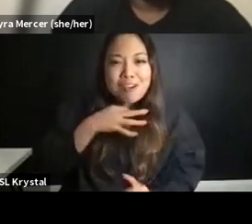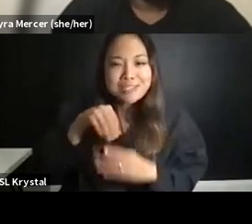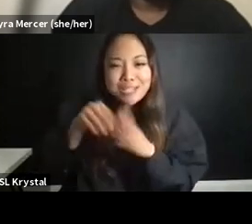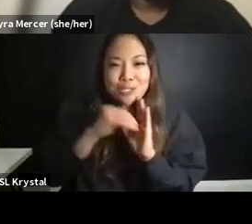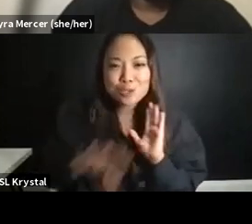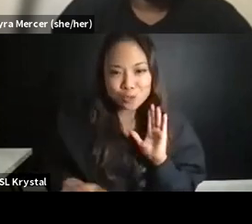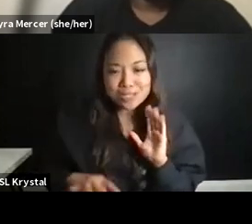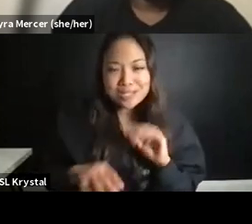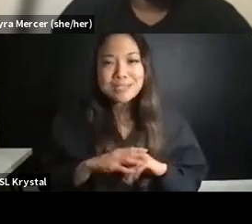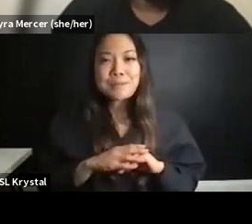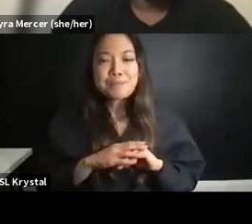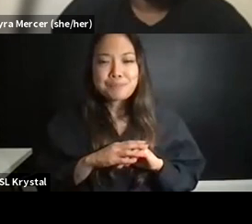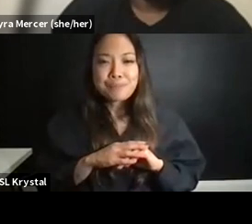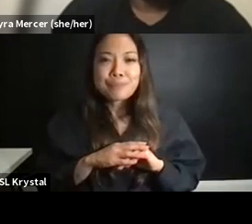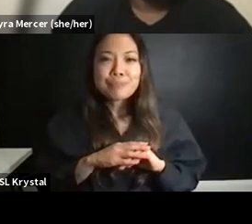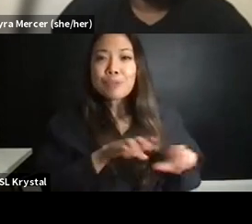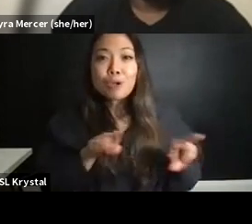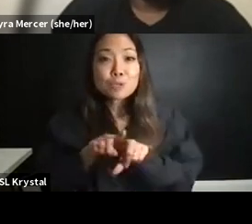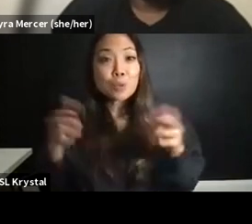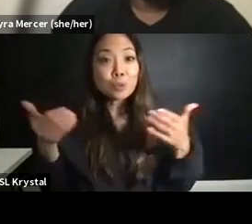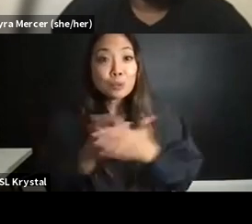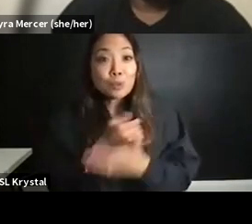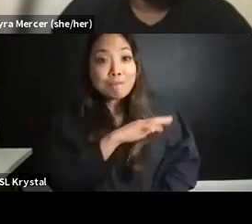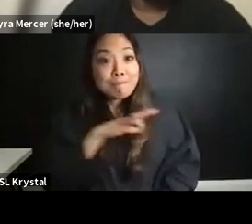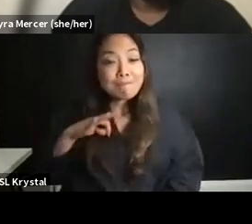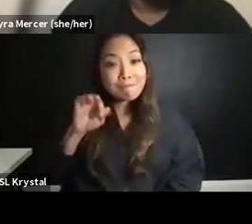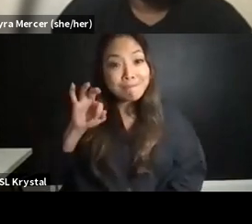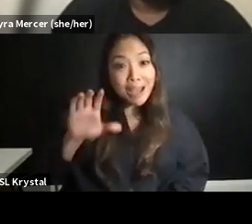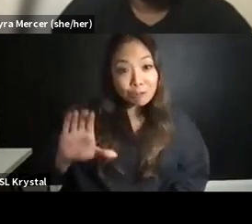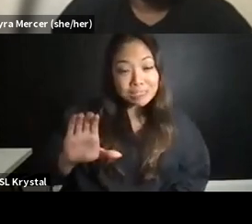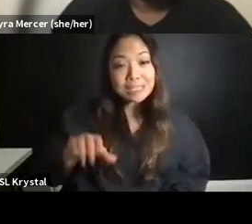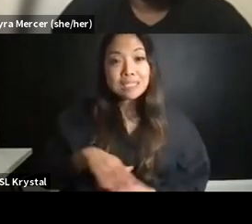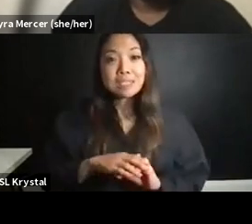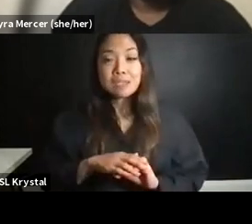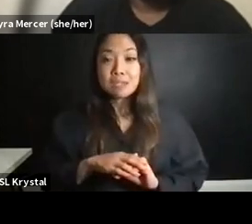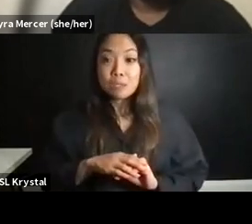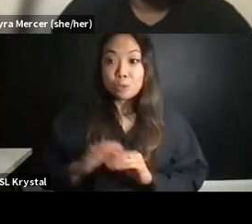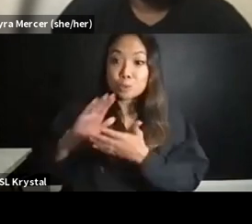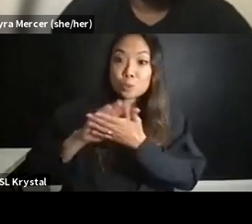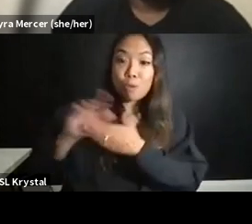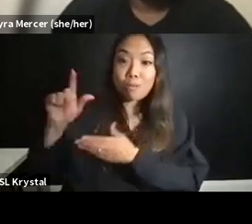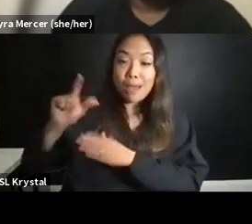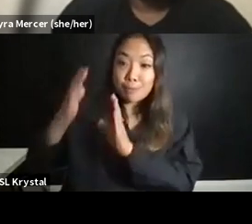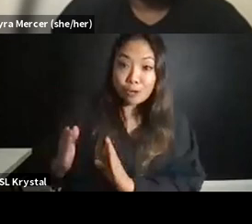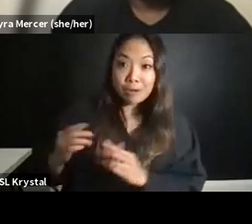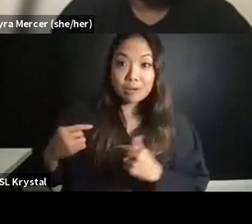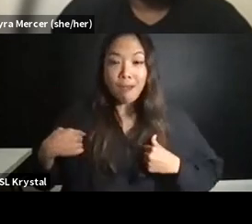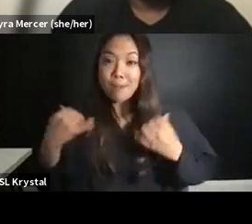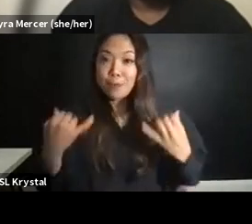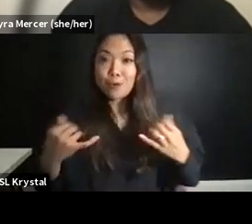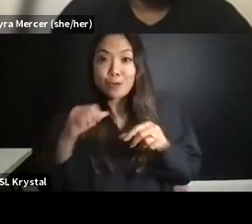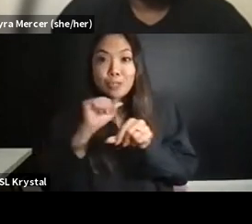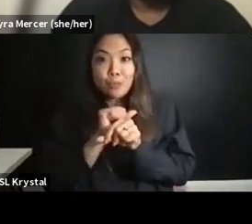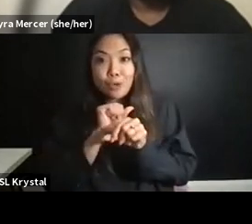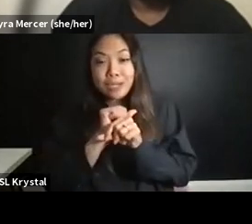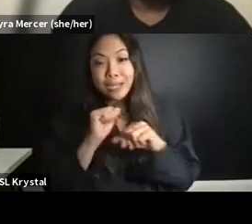onboarding faculties to having a school librarian um i we i'm working with a